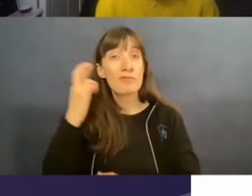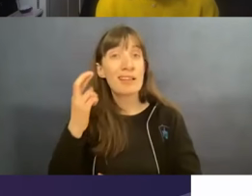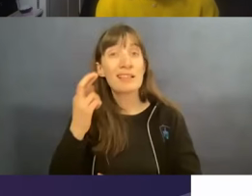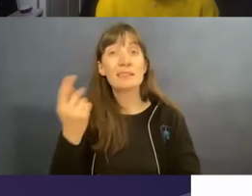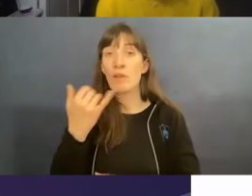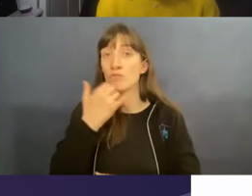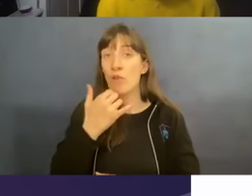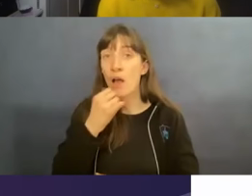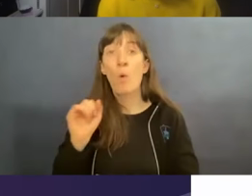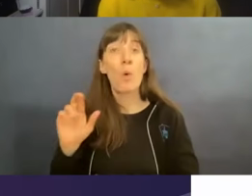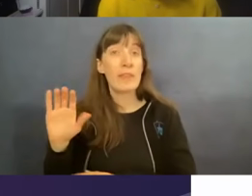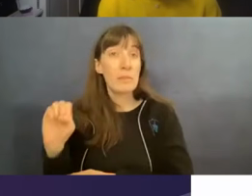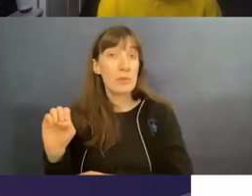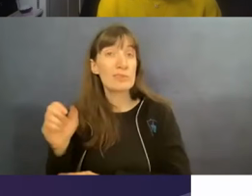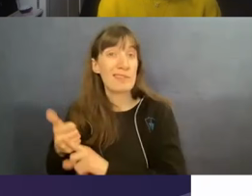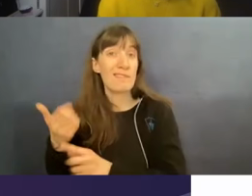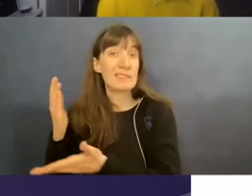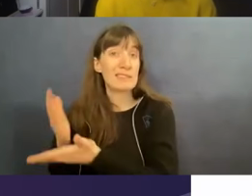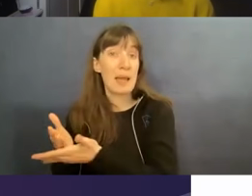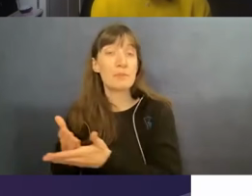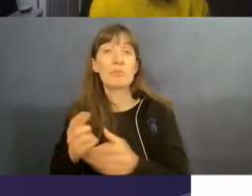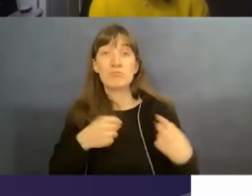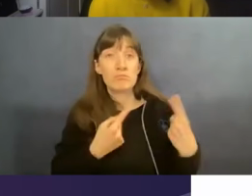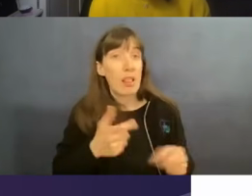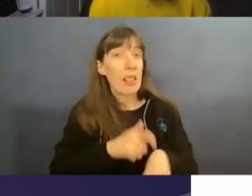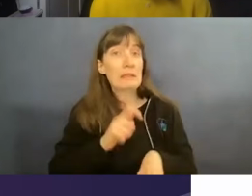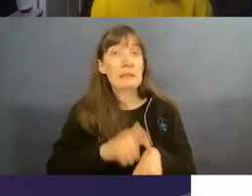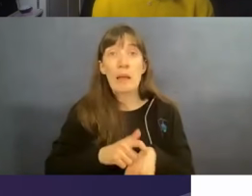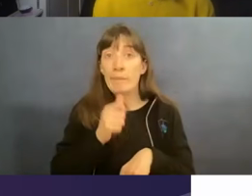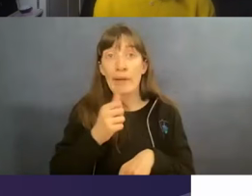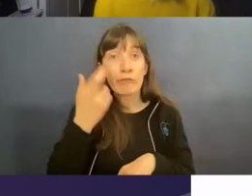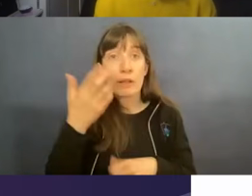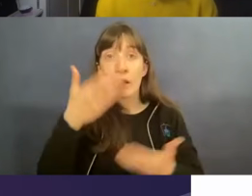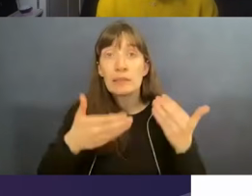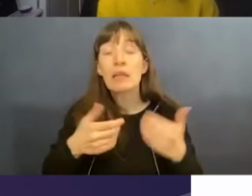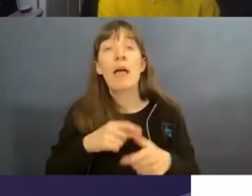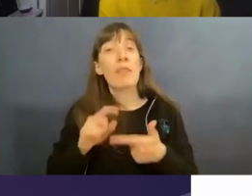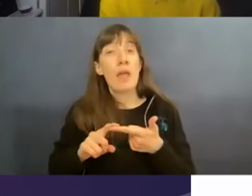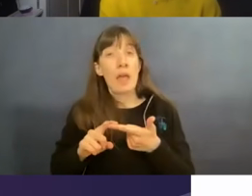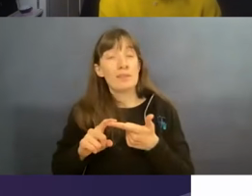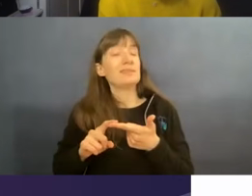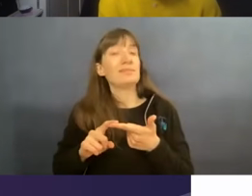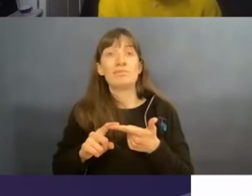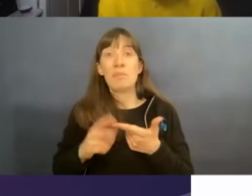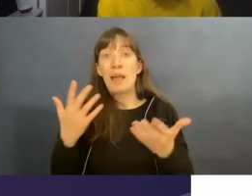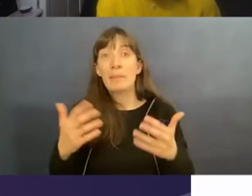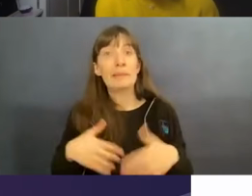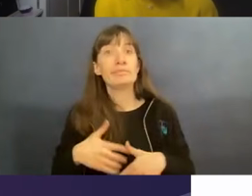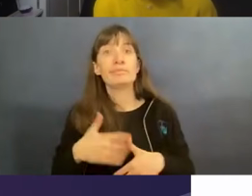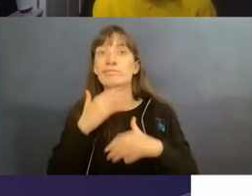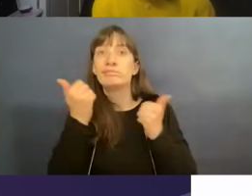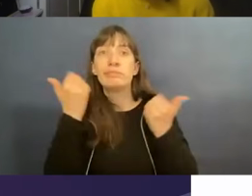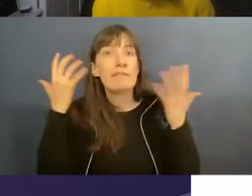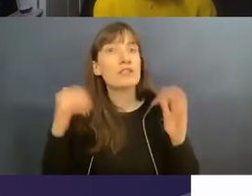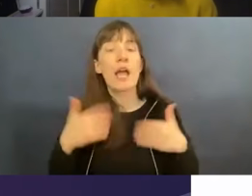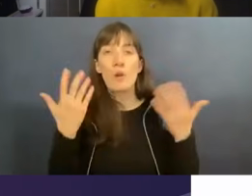the abuse to stop. So maybe for a while they don't really know what's going on, and then they might realize, or they might get fed up with it and say, I don't want this to be happening